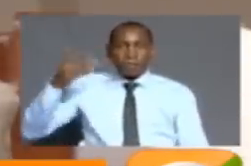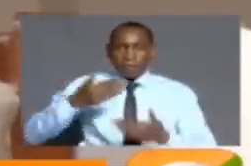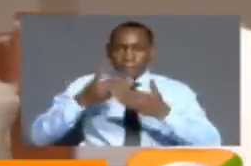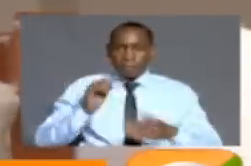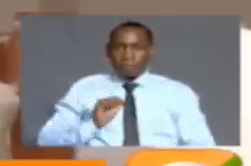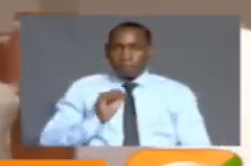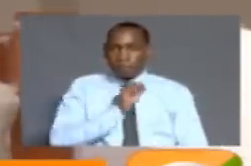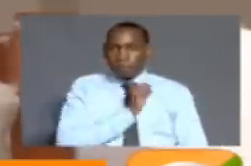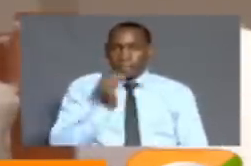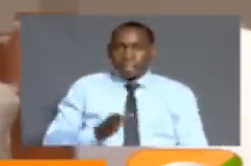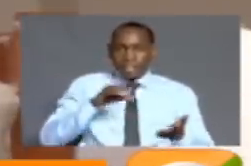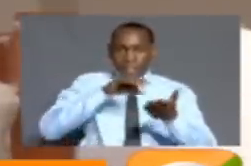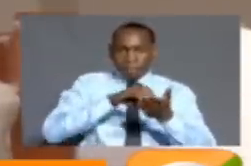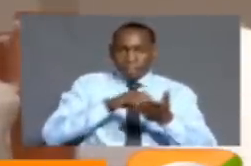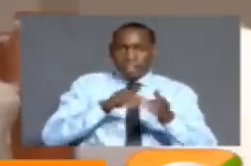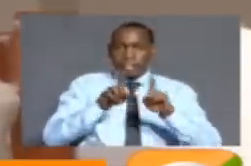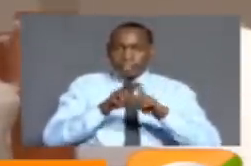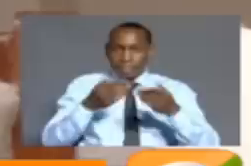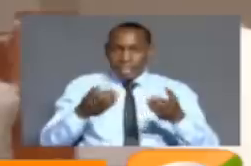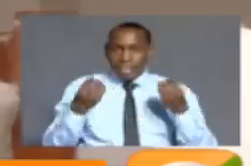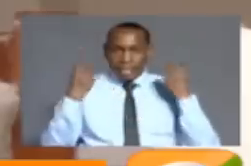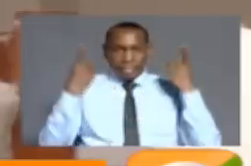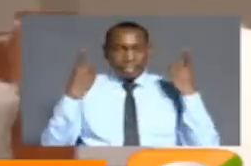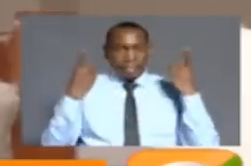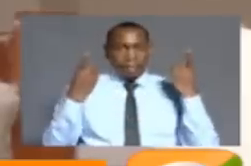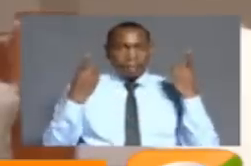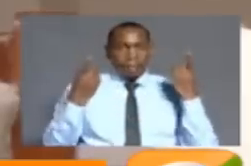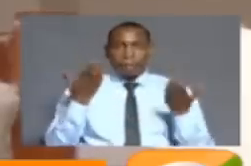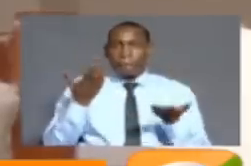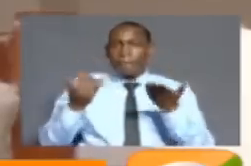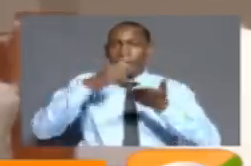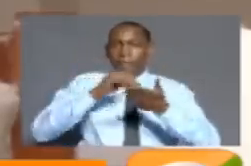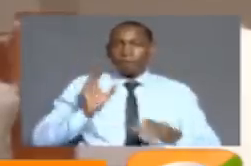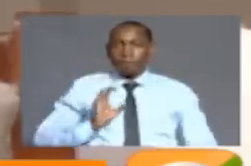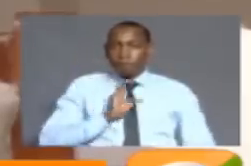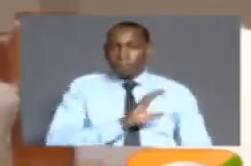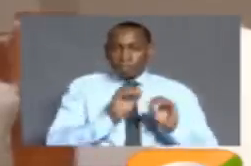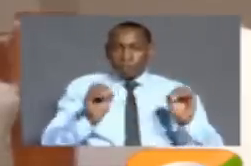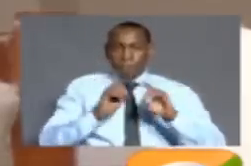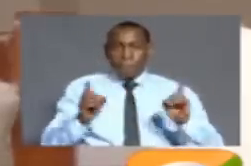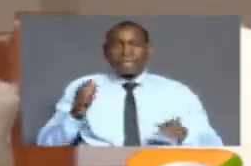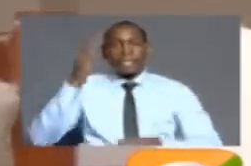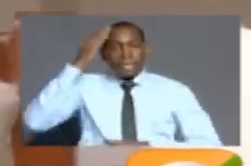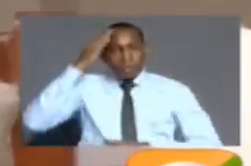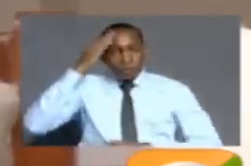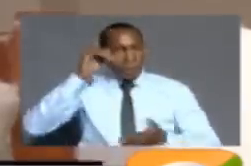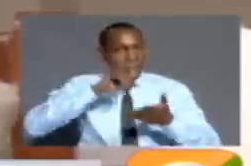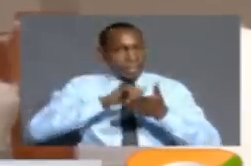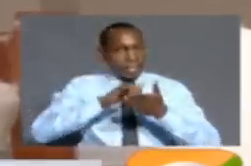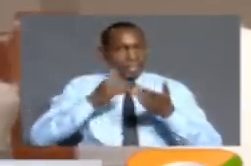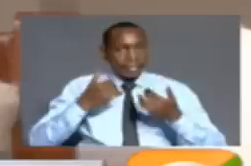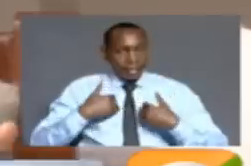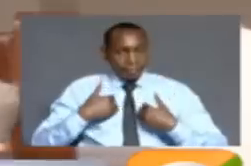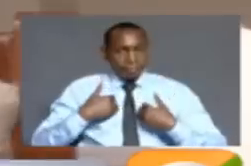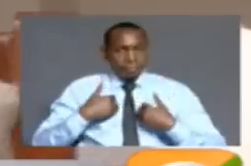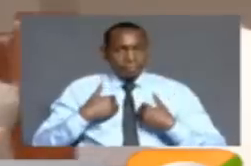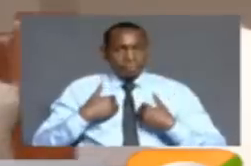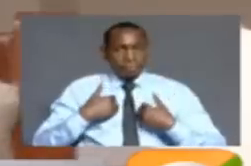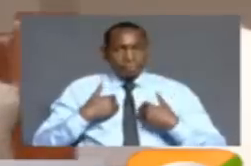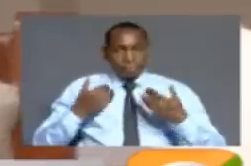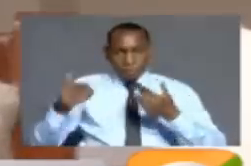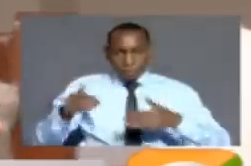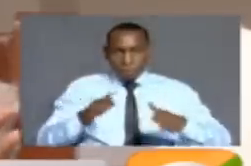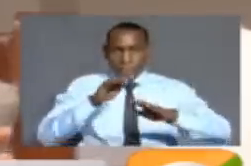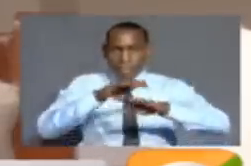senator, I also understand, I may not be in CPI committee, but I understand there is a way that you get money to